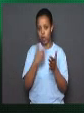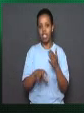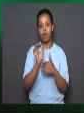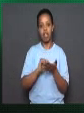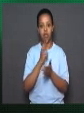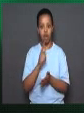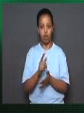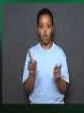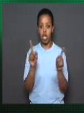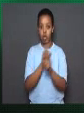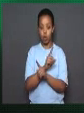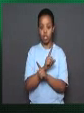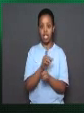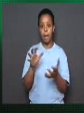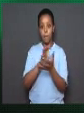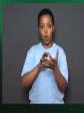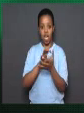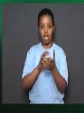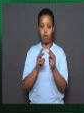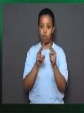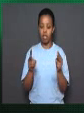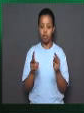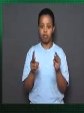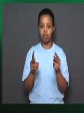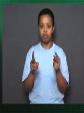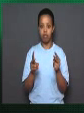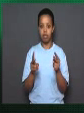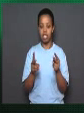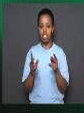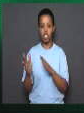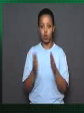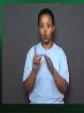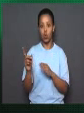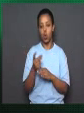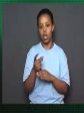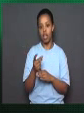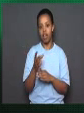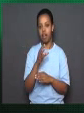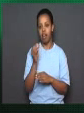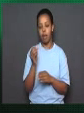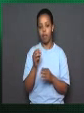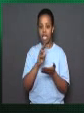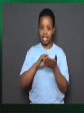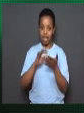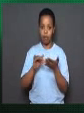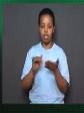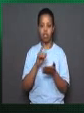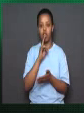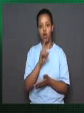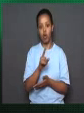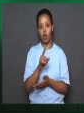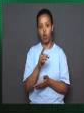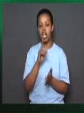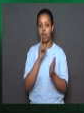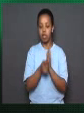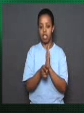Crossbreeding is a well-established breeding method. For example, it is